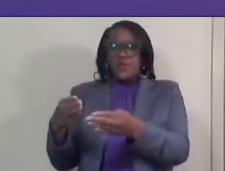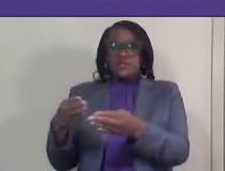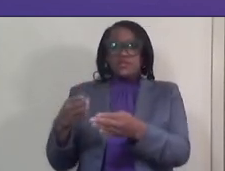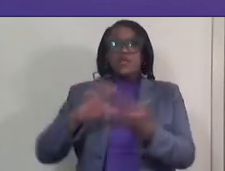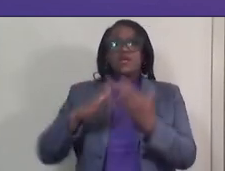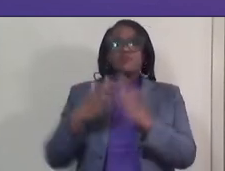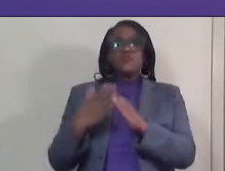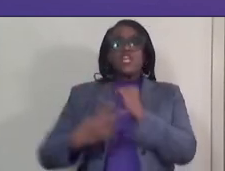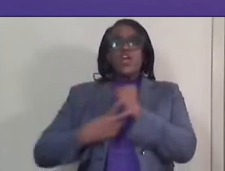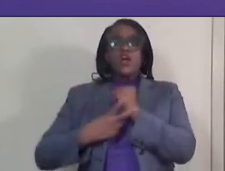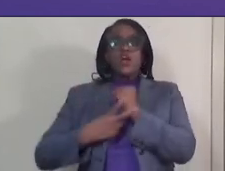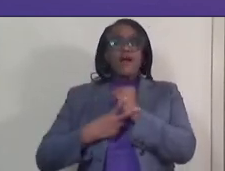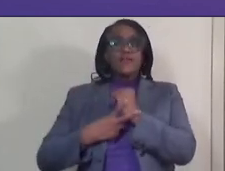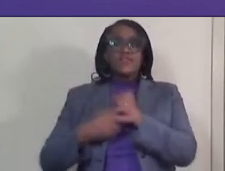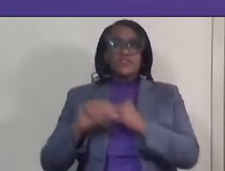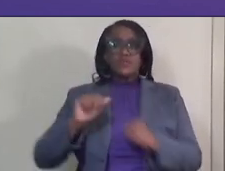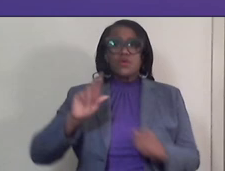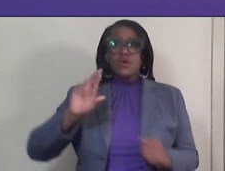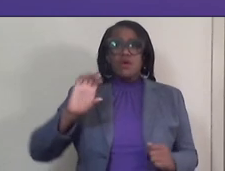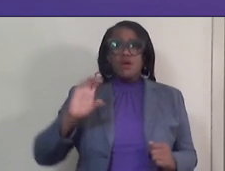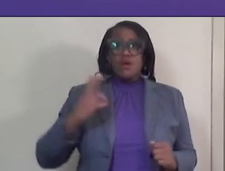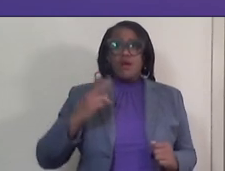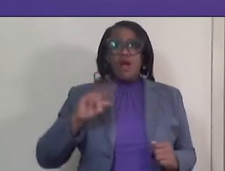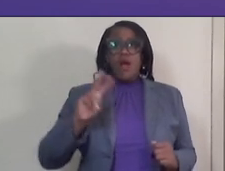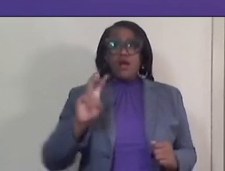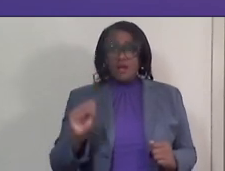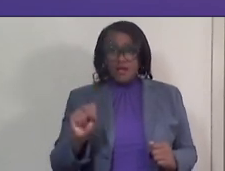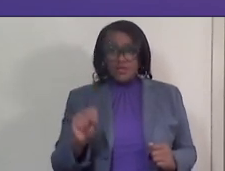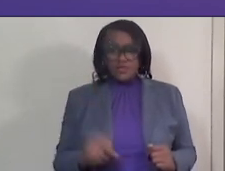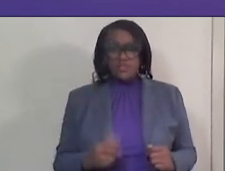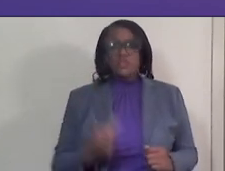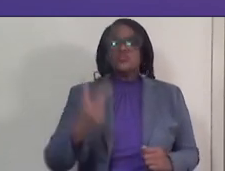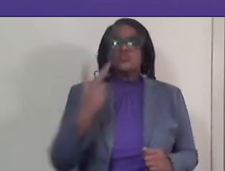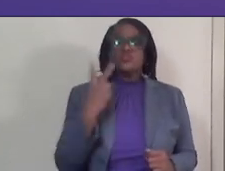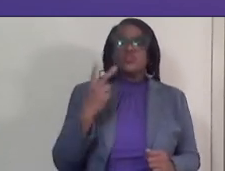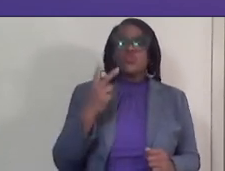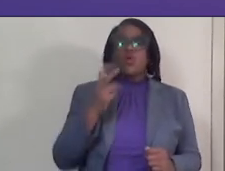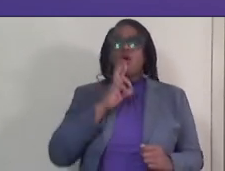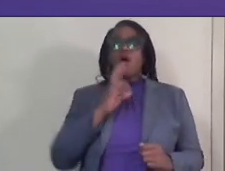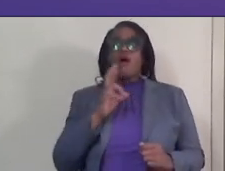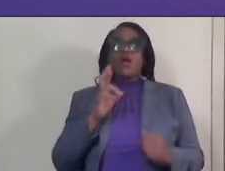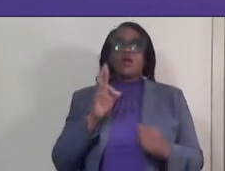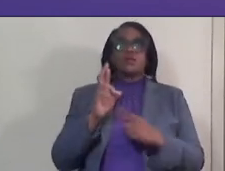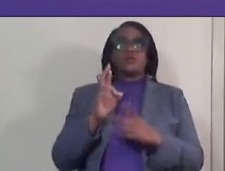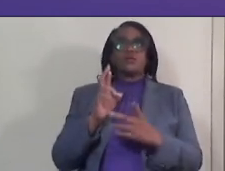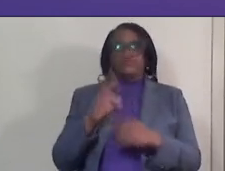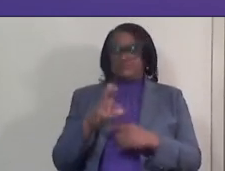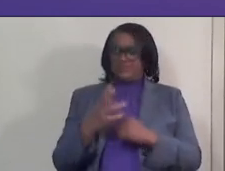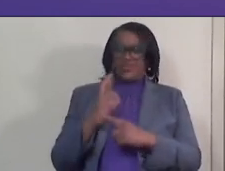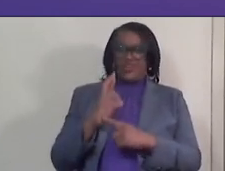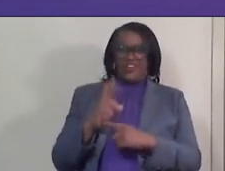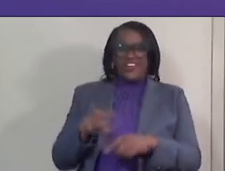And two are examples of repositories that